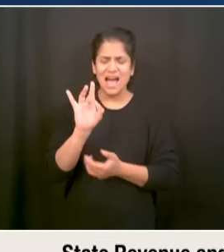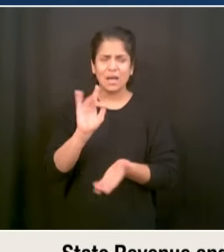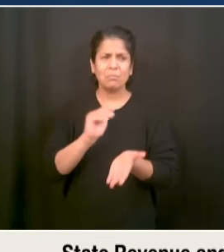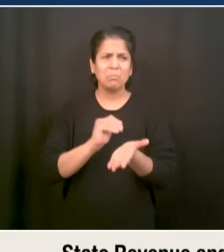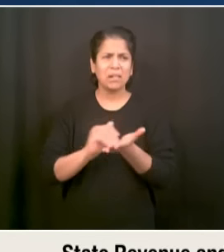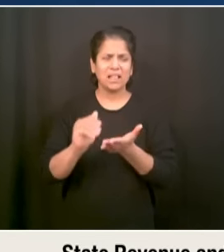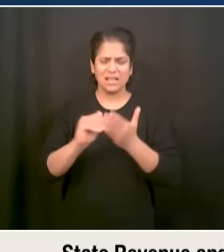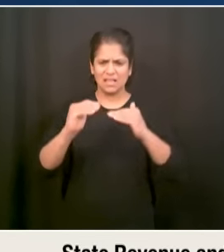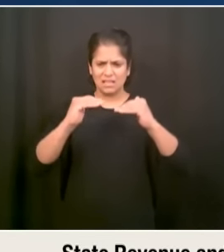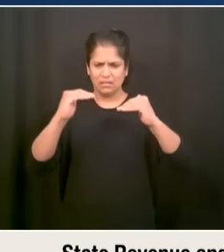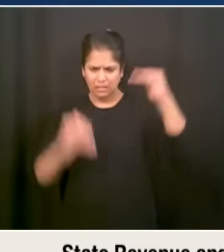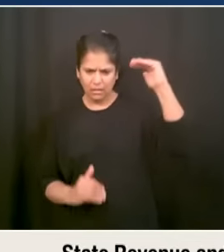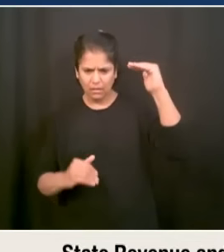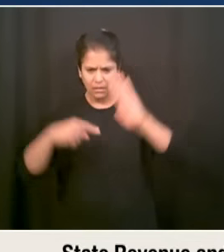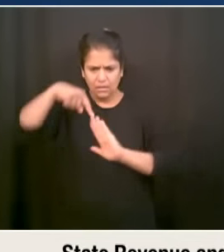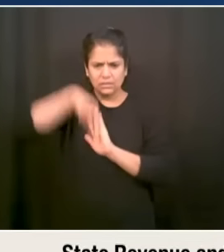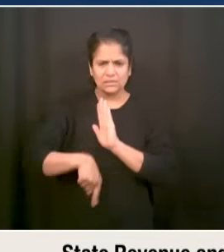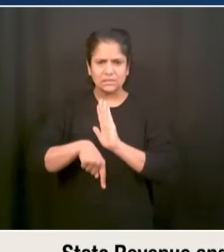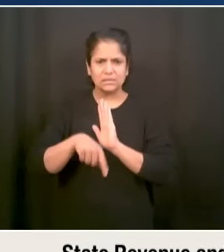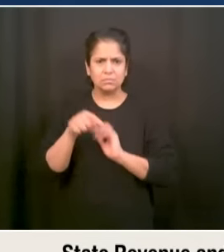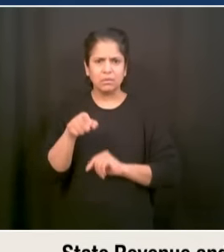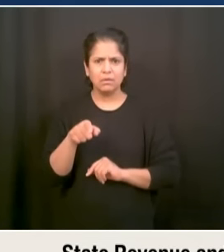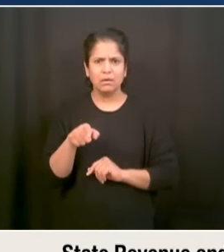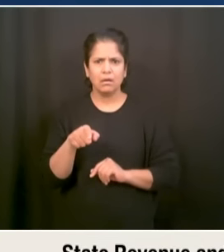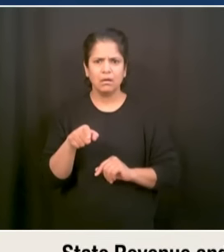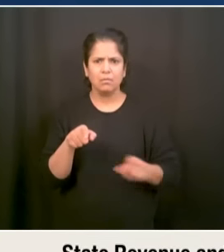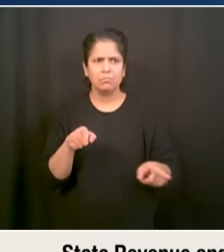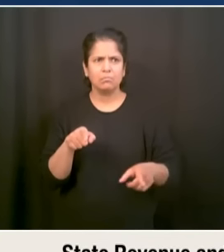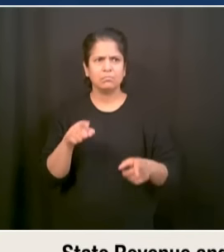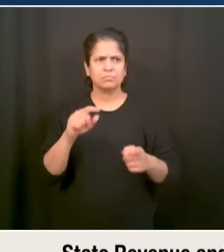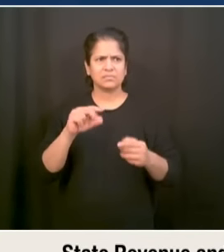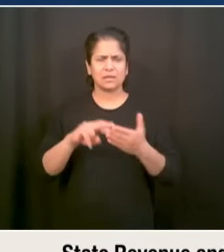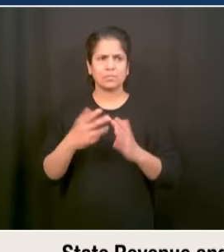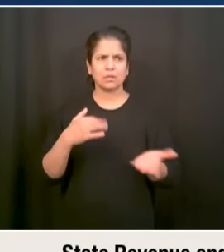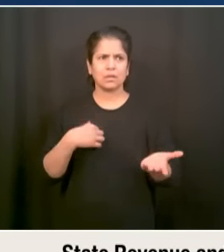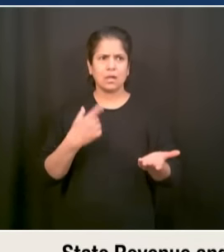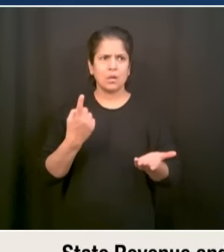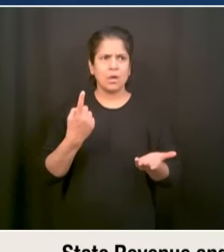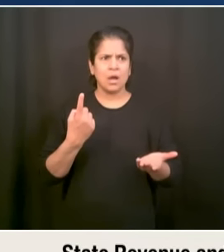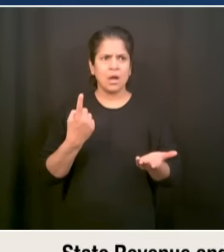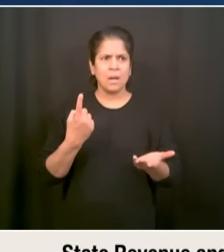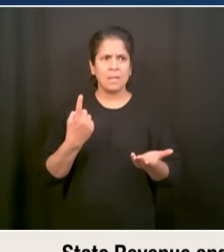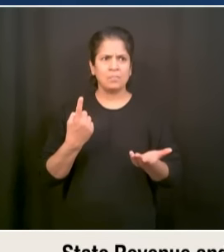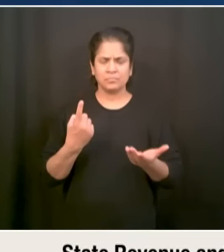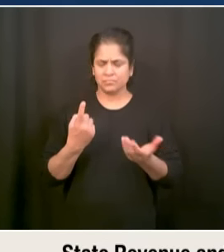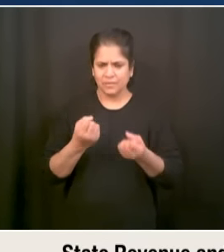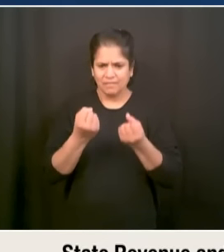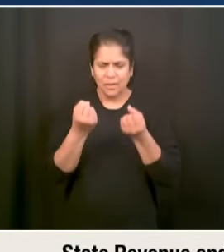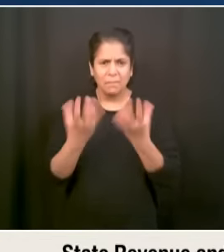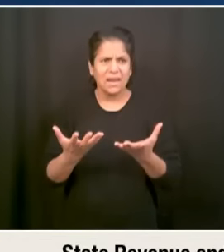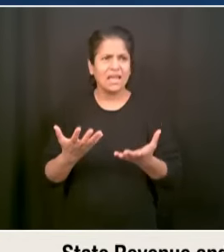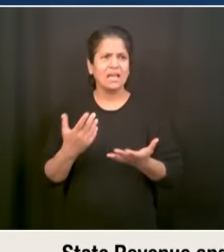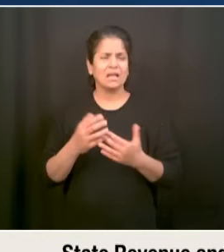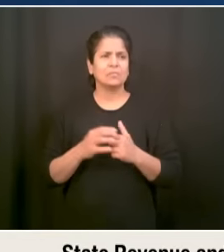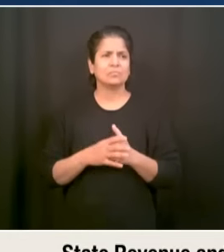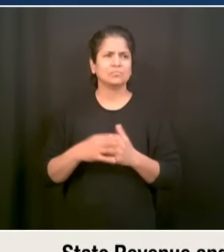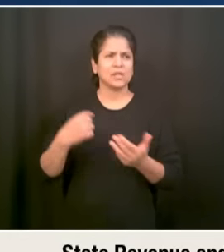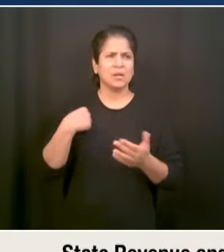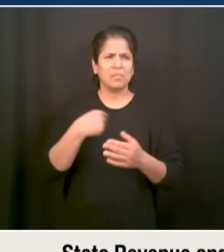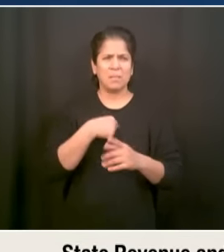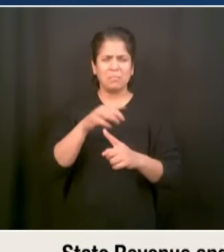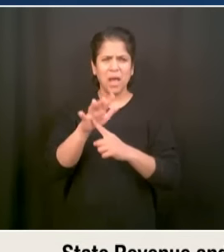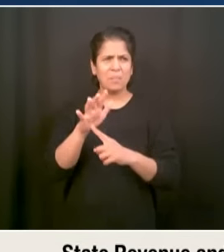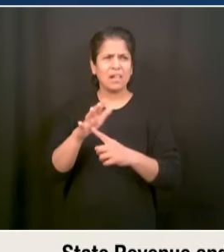owed. Our city is one of multitudes, containing both incredible affluence and tremendous needs. And for too